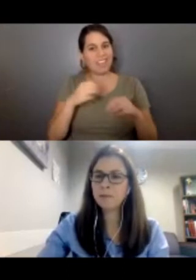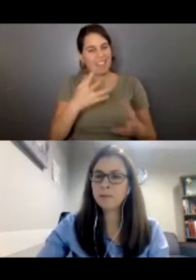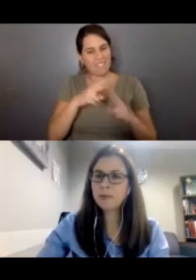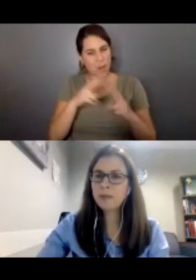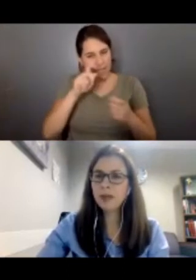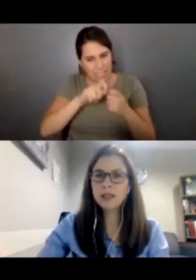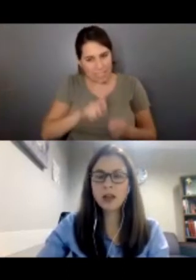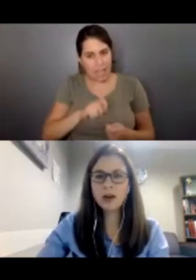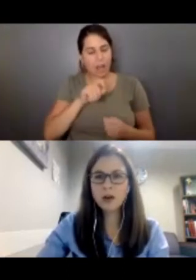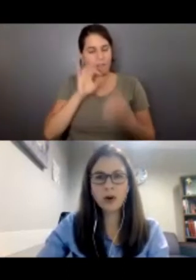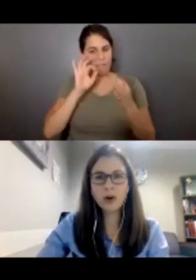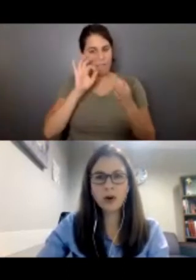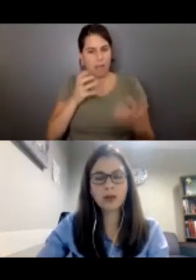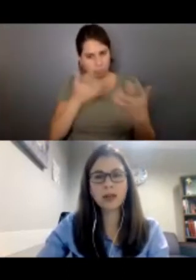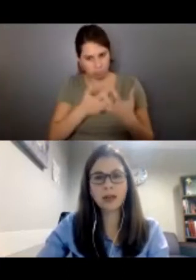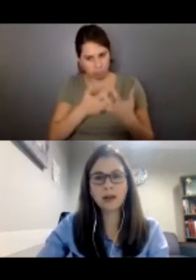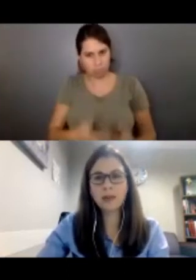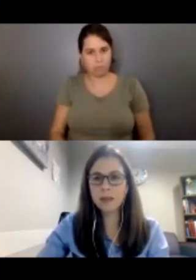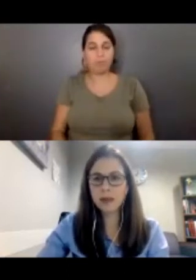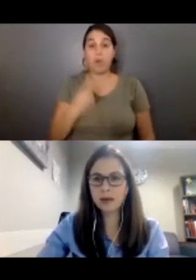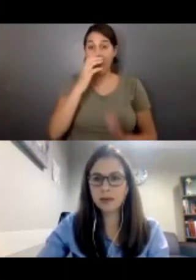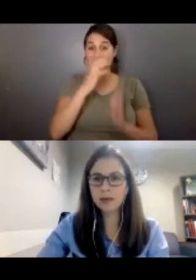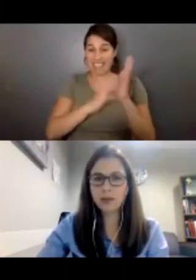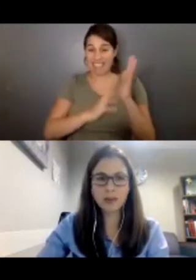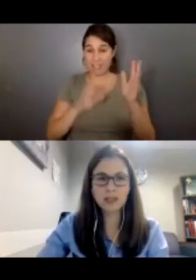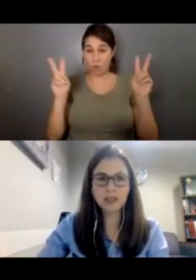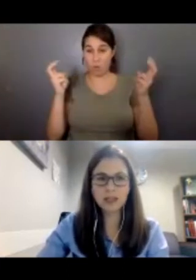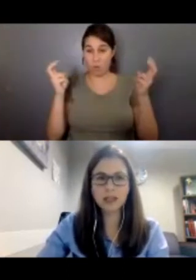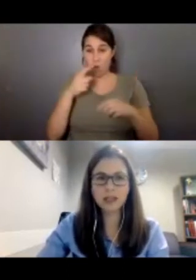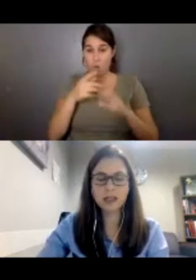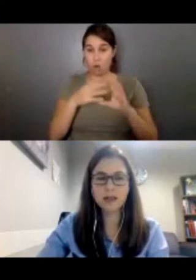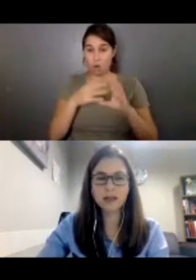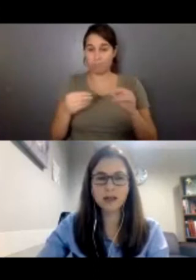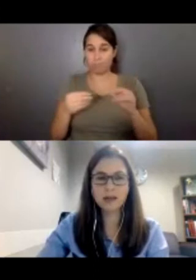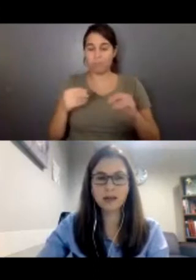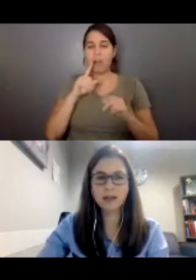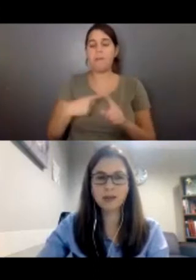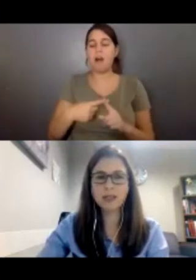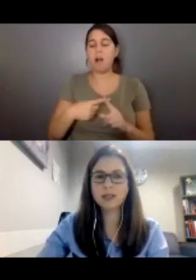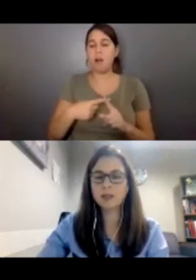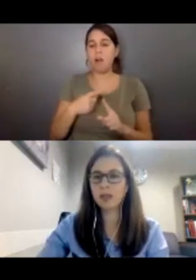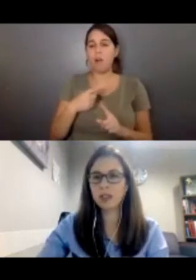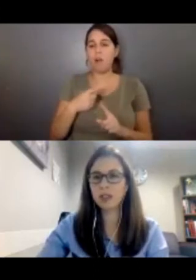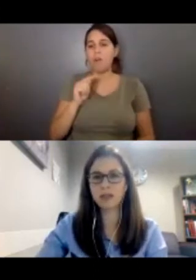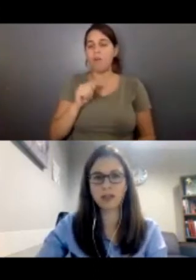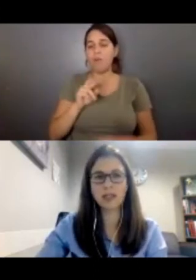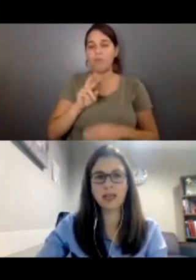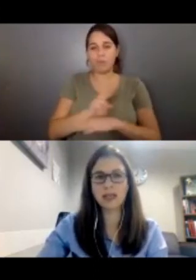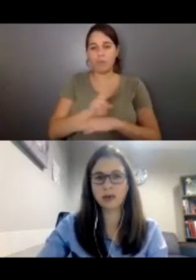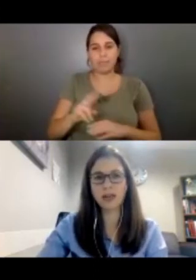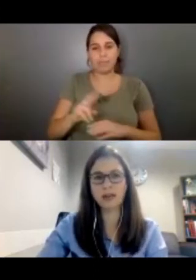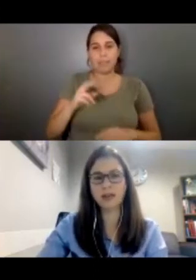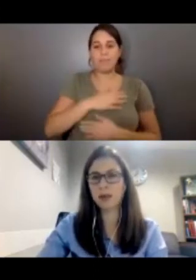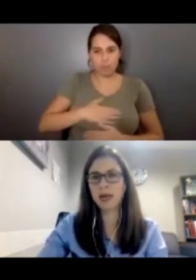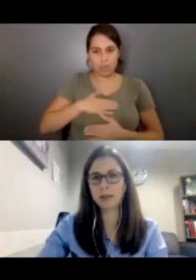This longer quote in the middle references the residents' appreciation for the